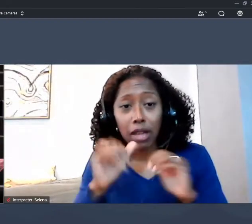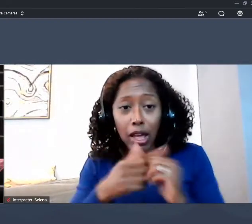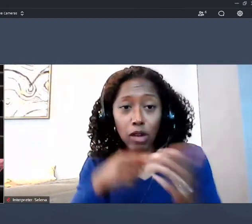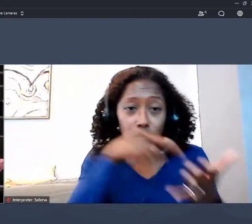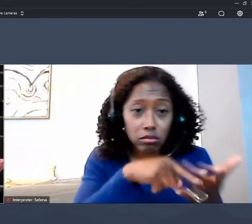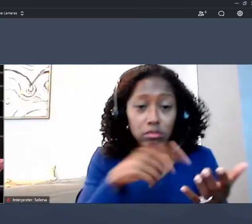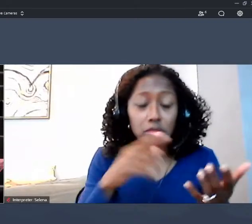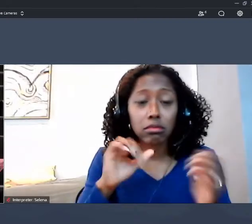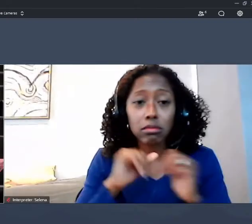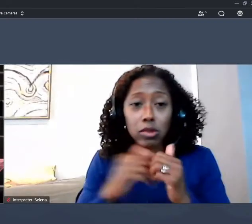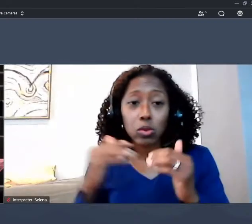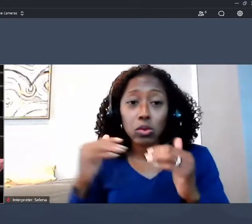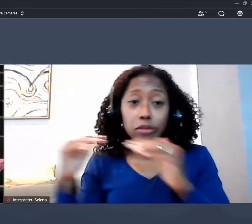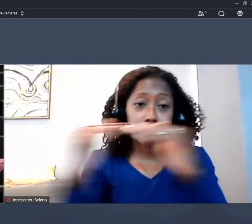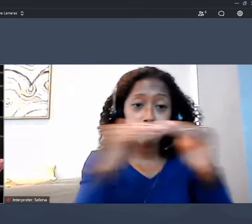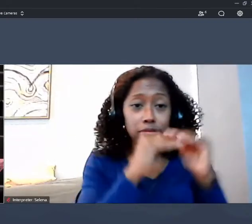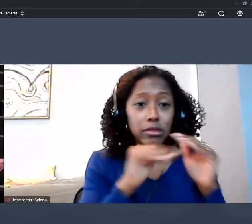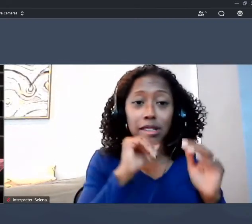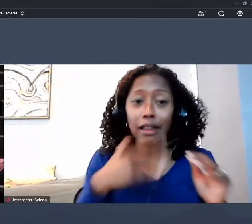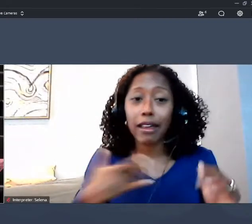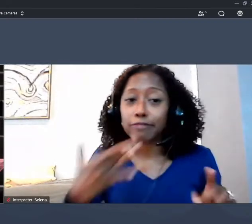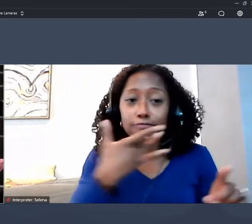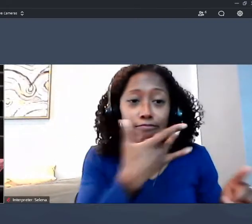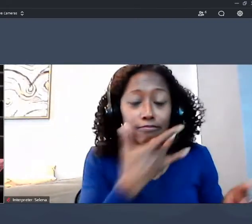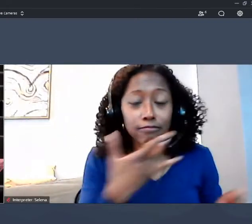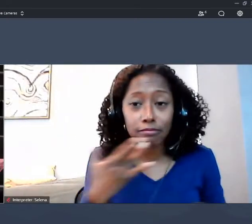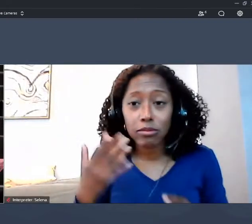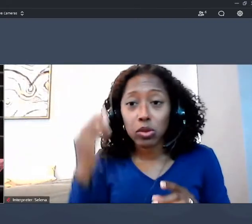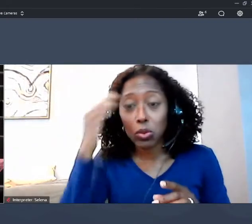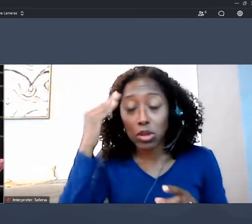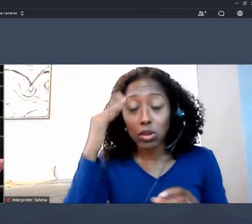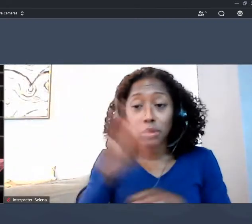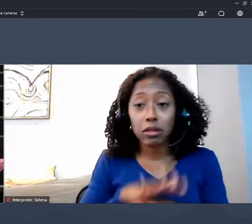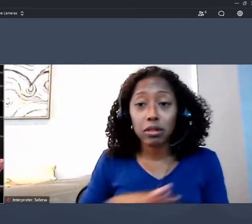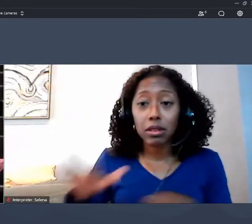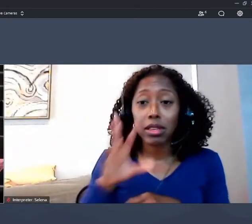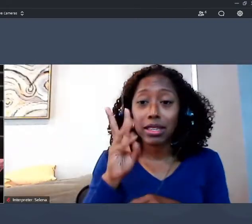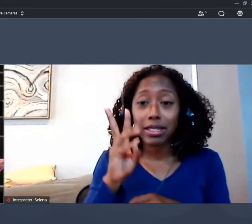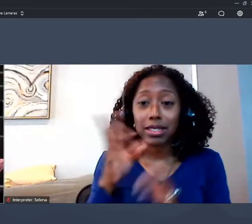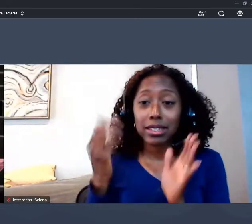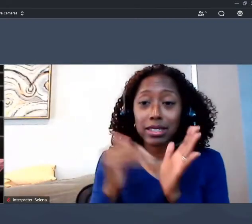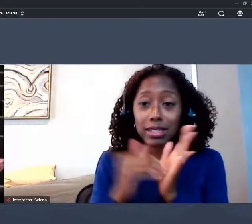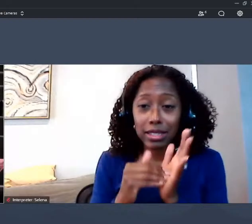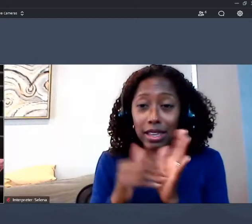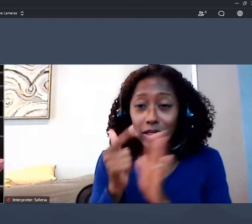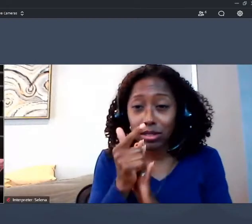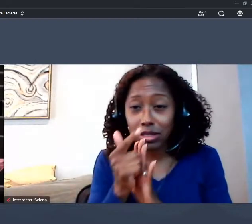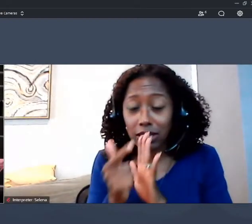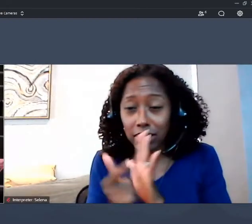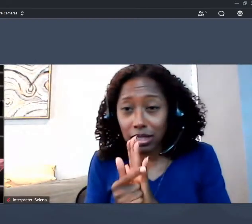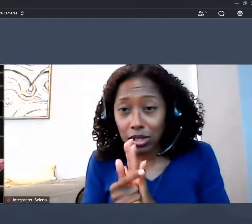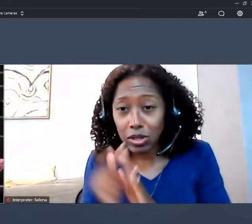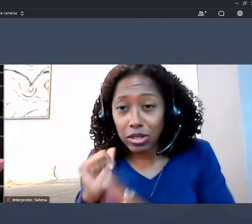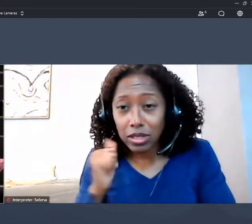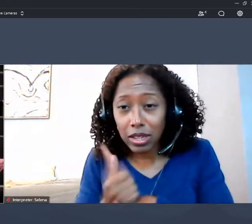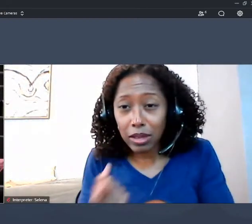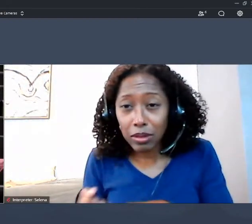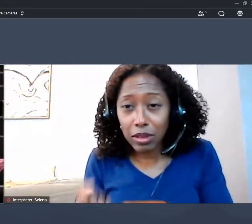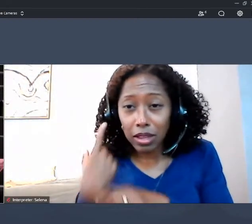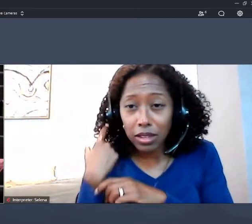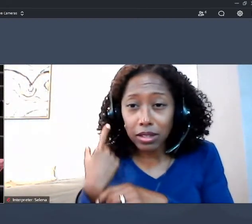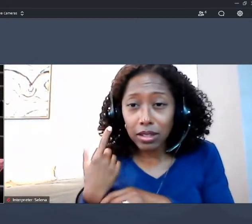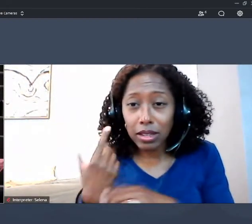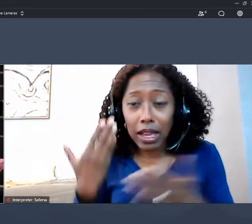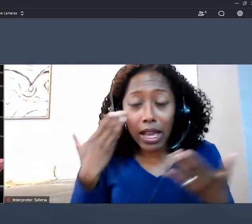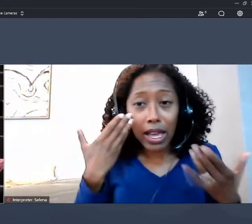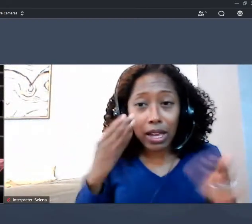So we know that historically there was about 6,000 legal set outs last year. I just don't know how many illegal